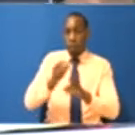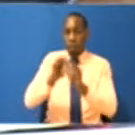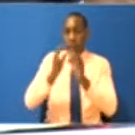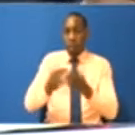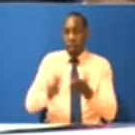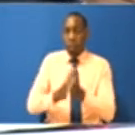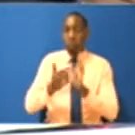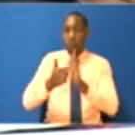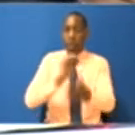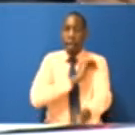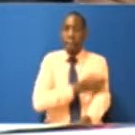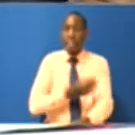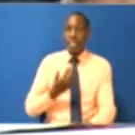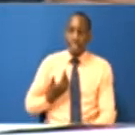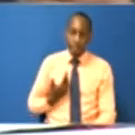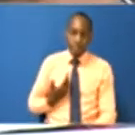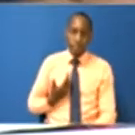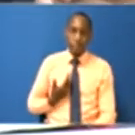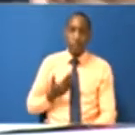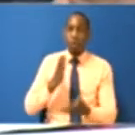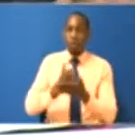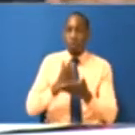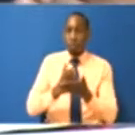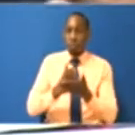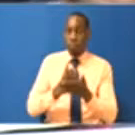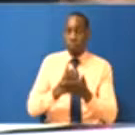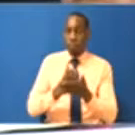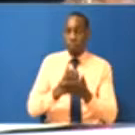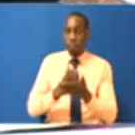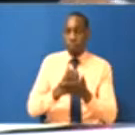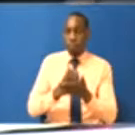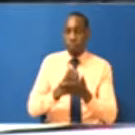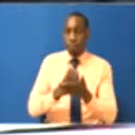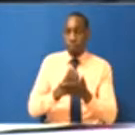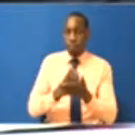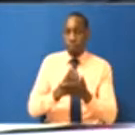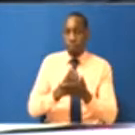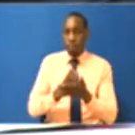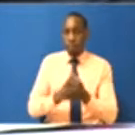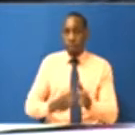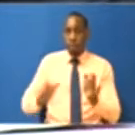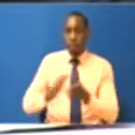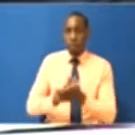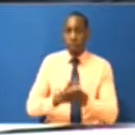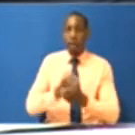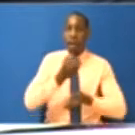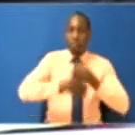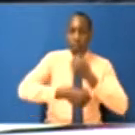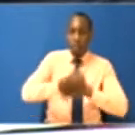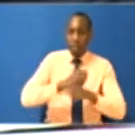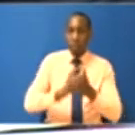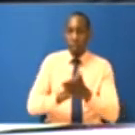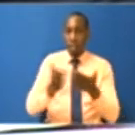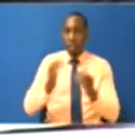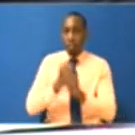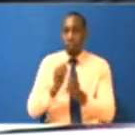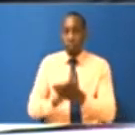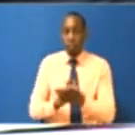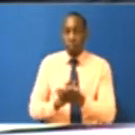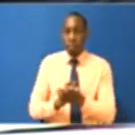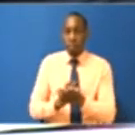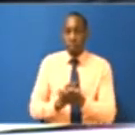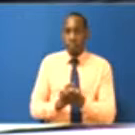you have the capacity to actually actualize what they have already told you to do you know these guys have a very easy